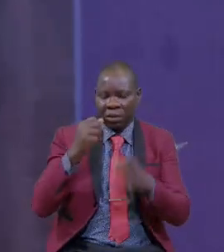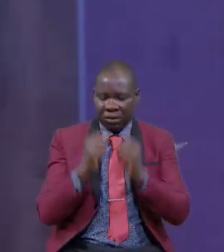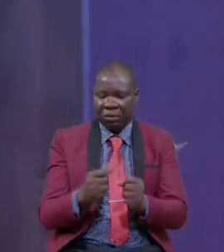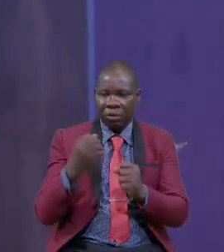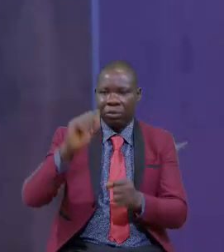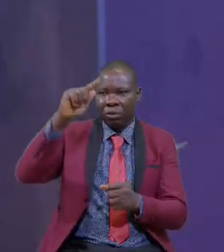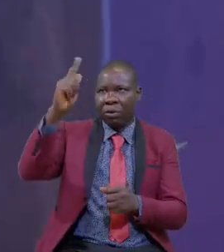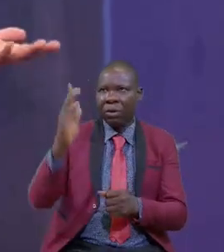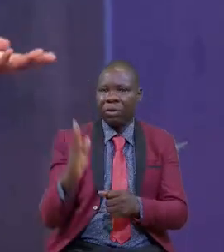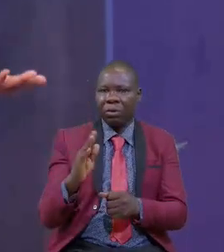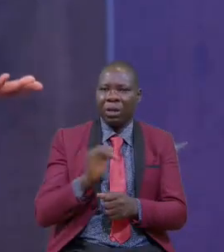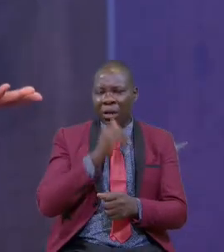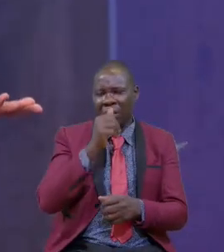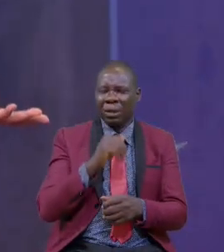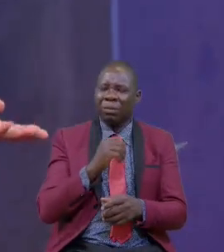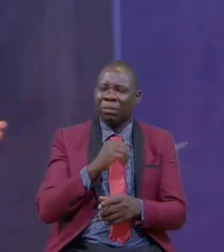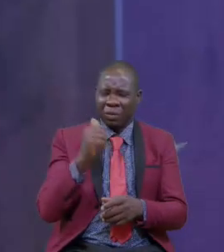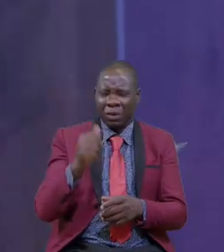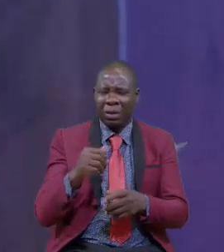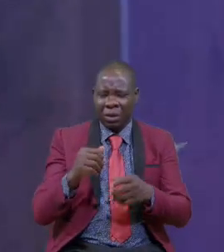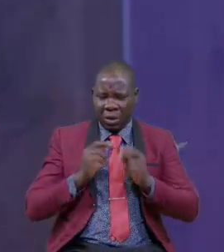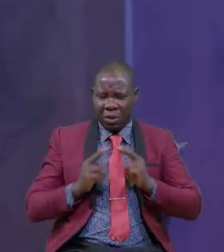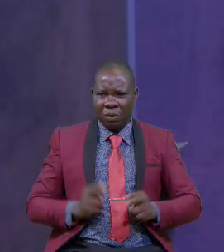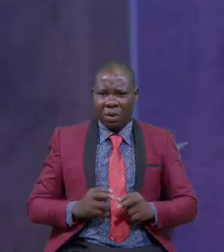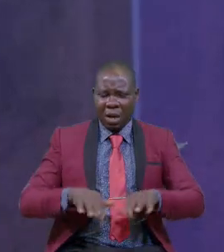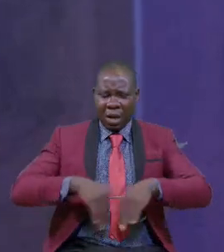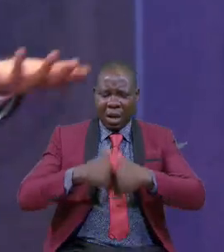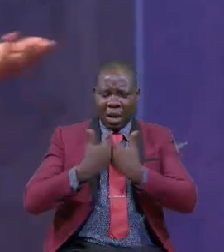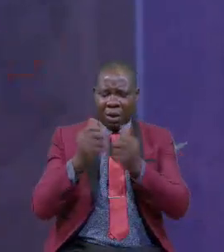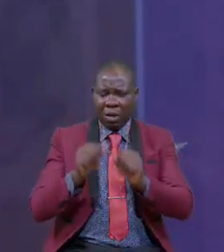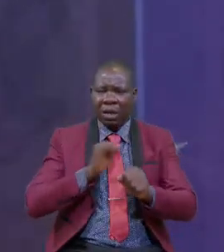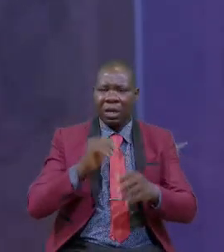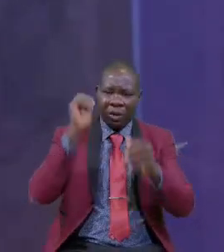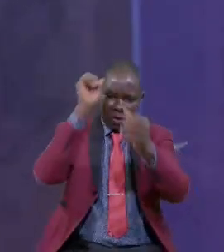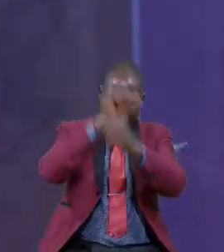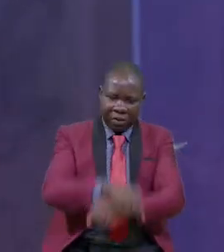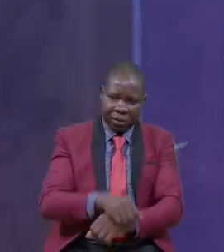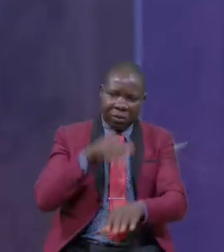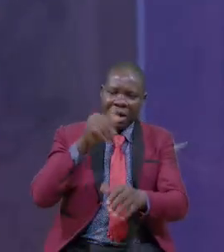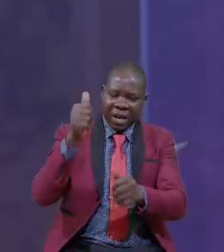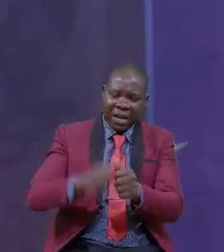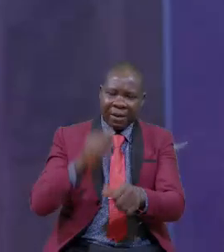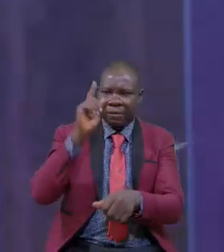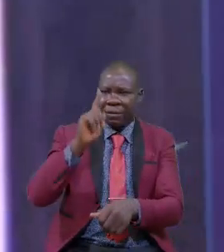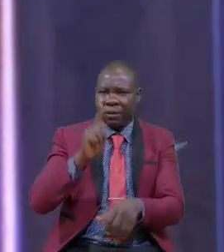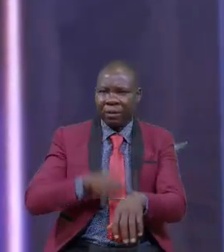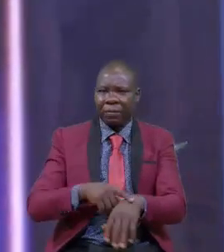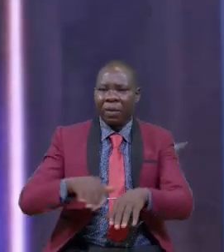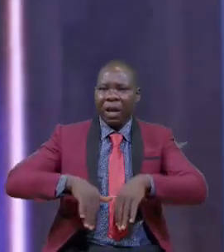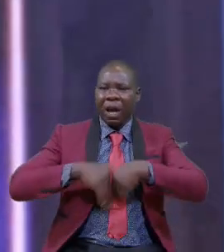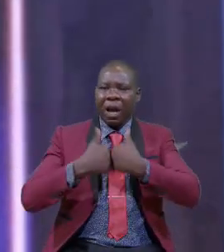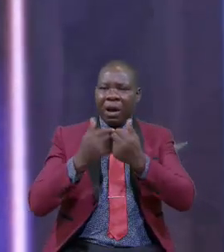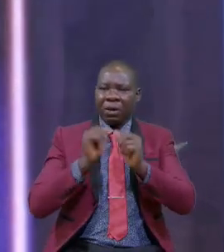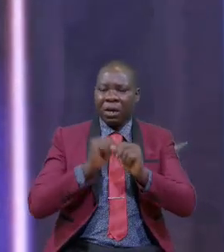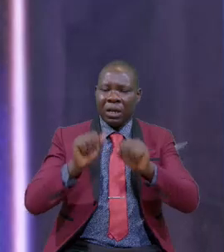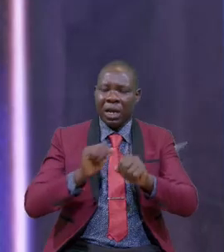a human being. How could I overcome every time? How could I overcome 100%? I'm